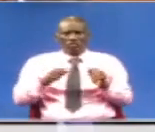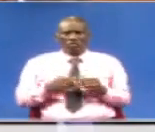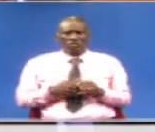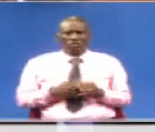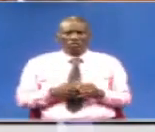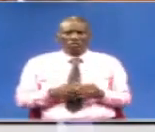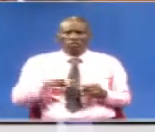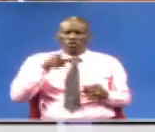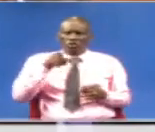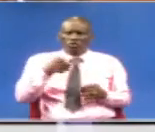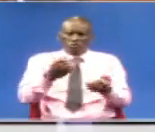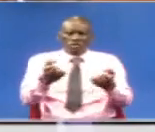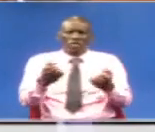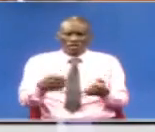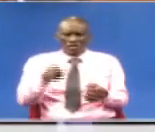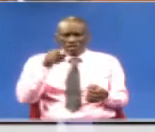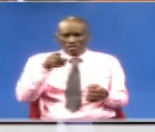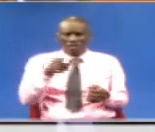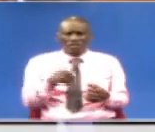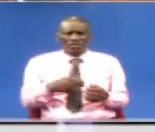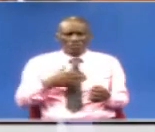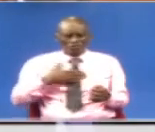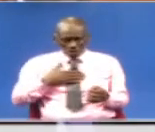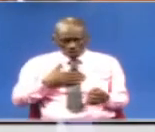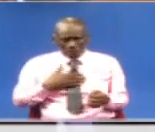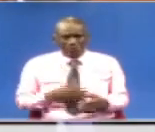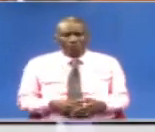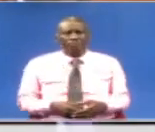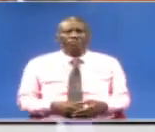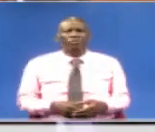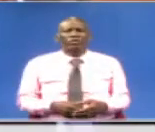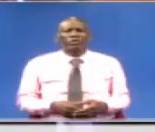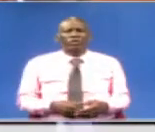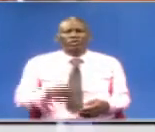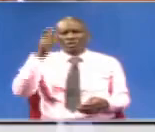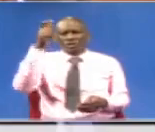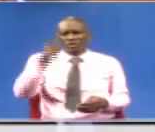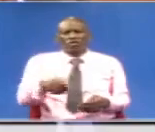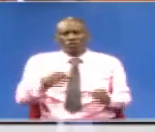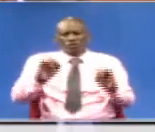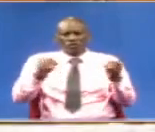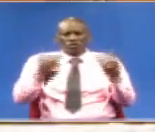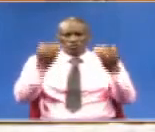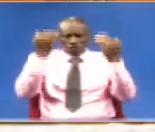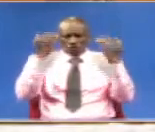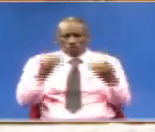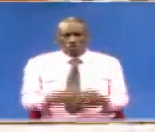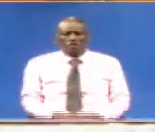You are worth at least this honor, your honor, the judge of this news court.